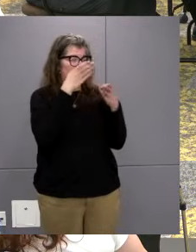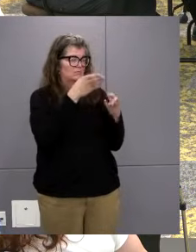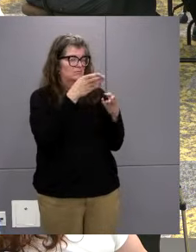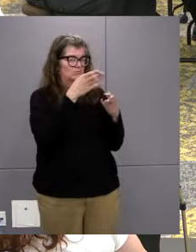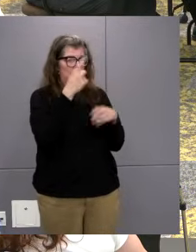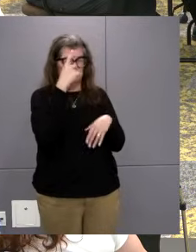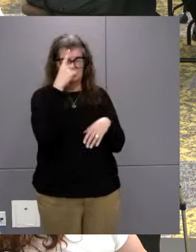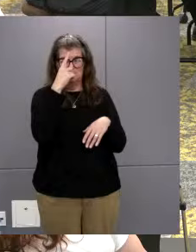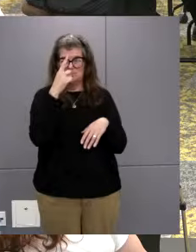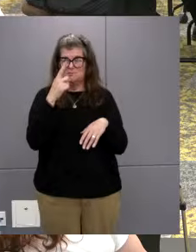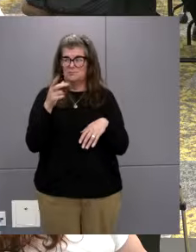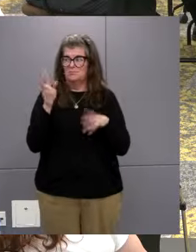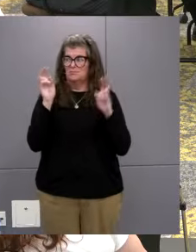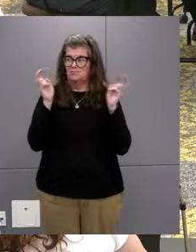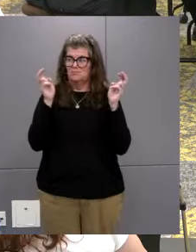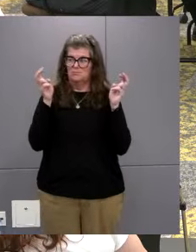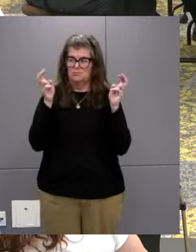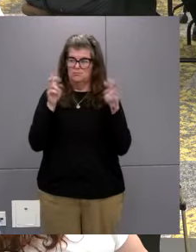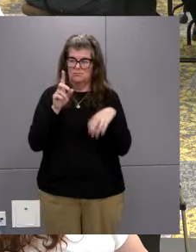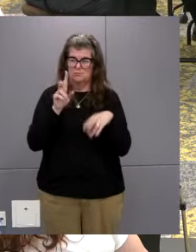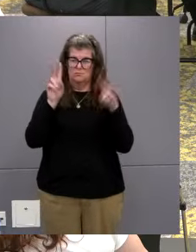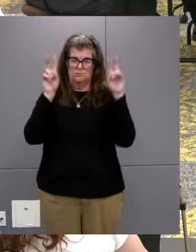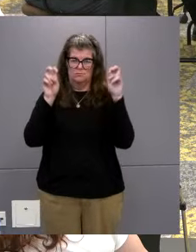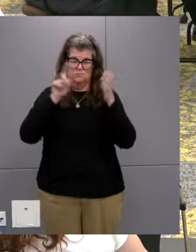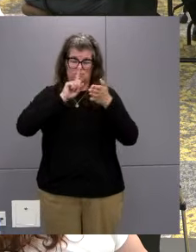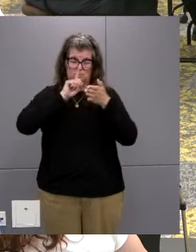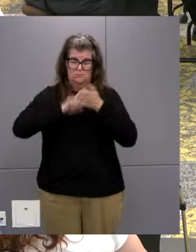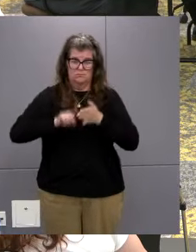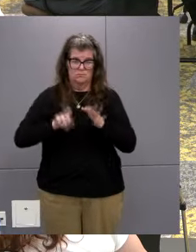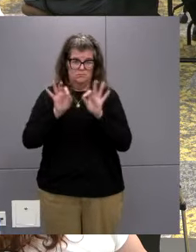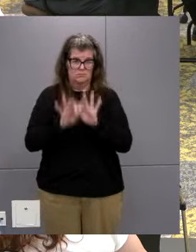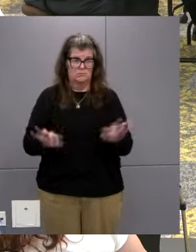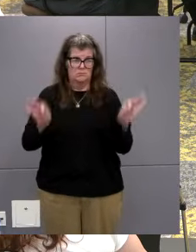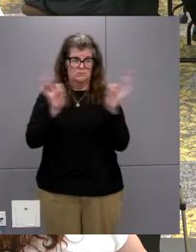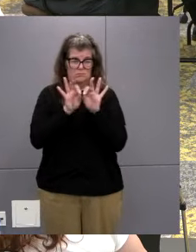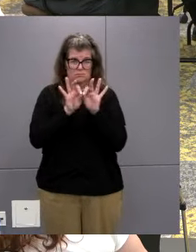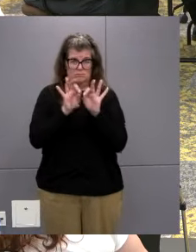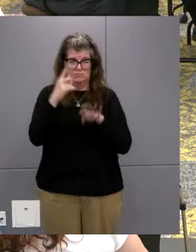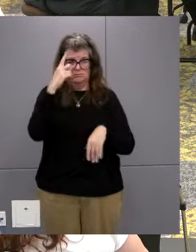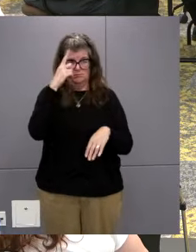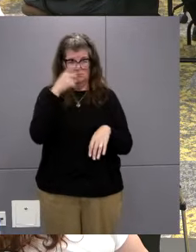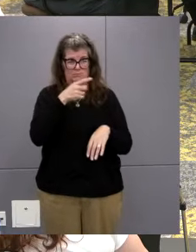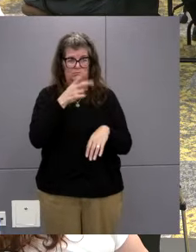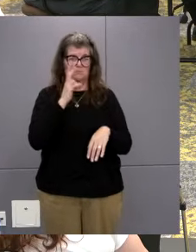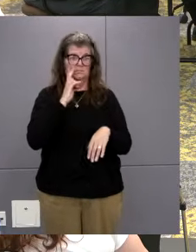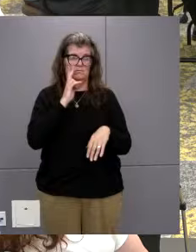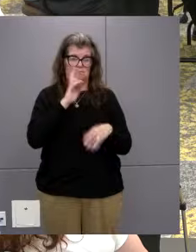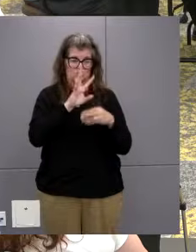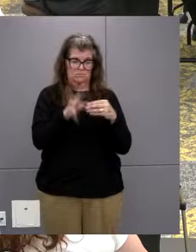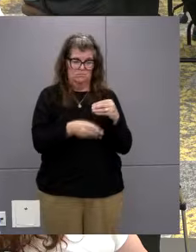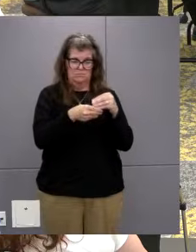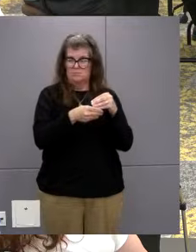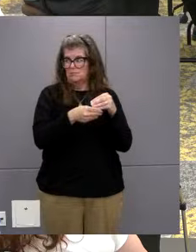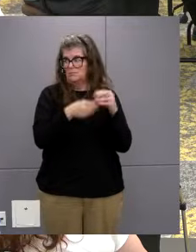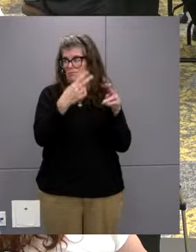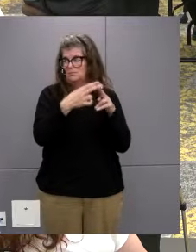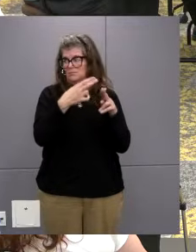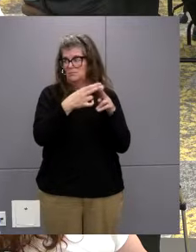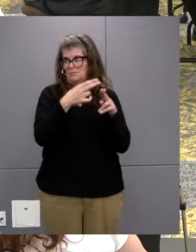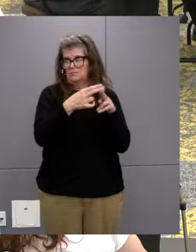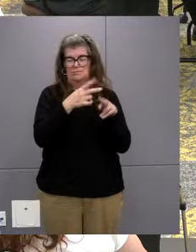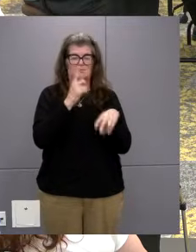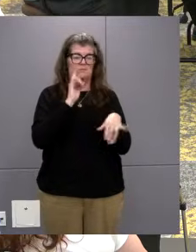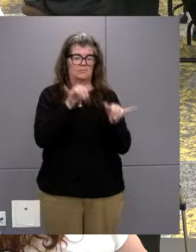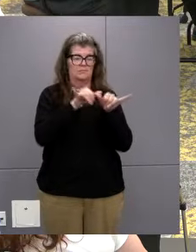the audit is a very important one, and I think that can be solved by adding to the name of the standing committee in